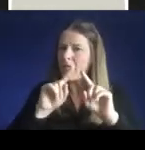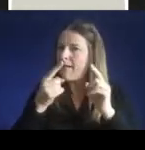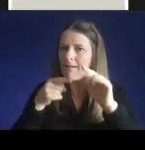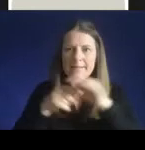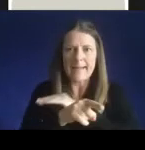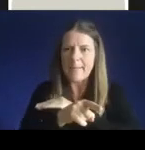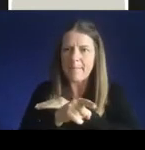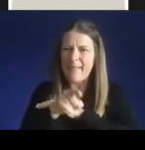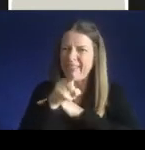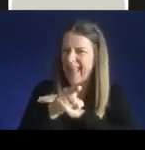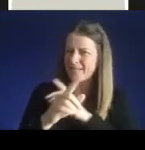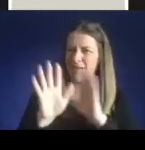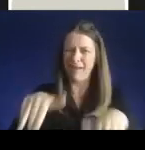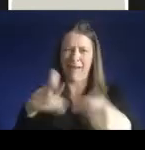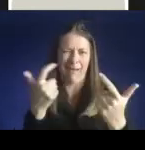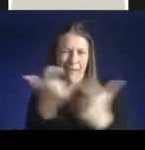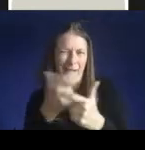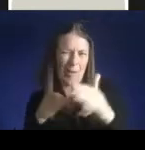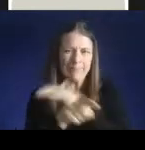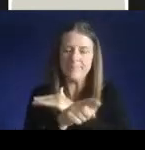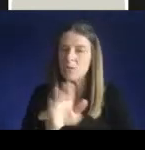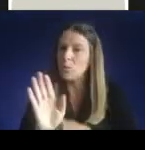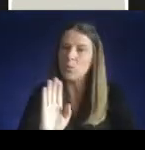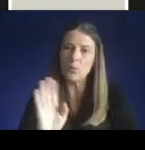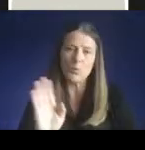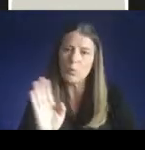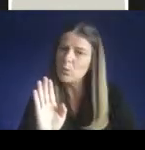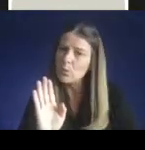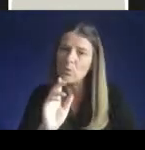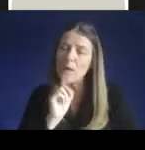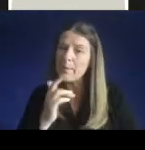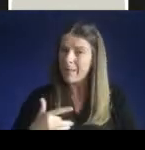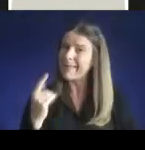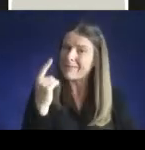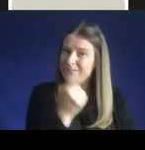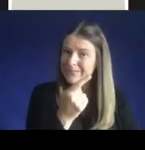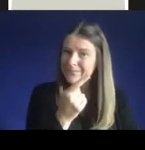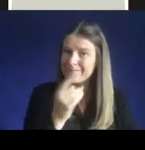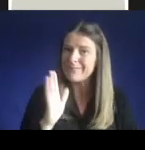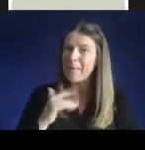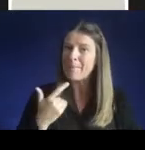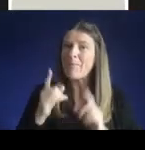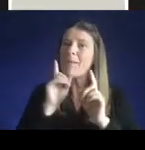joke. People spend their lives here, and people will die here.